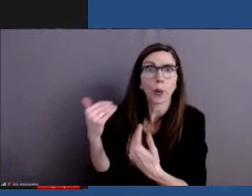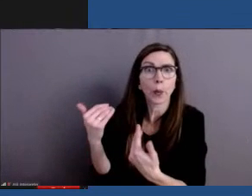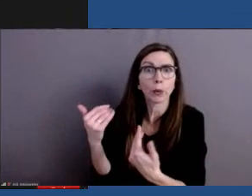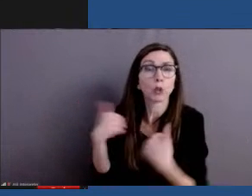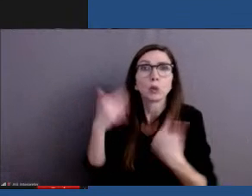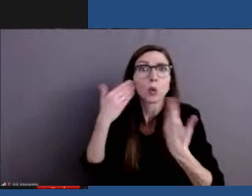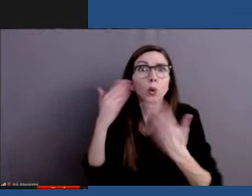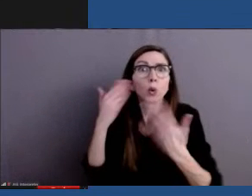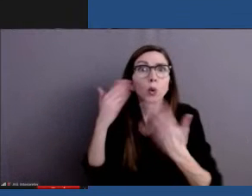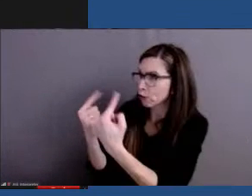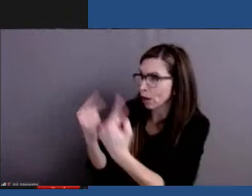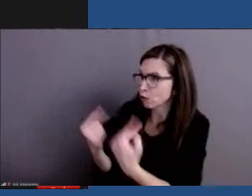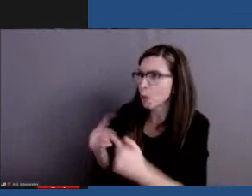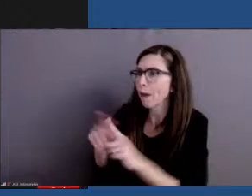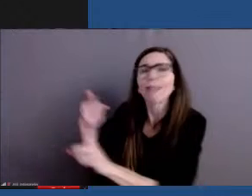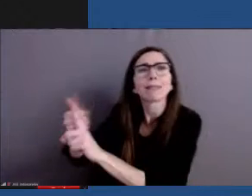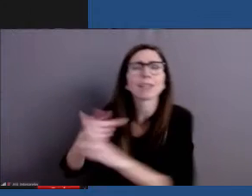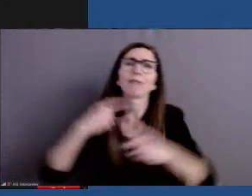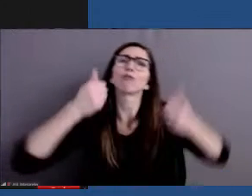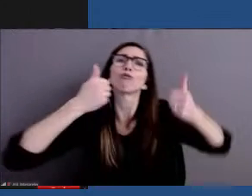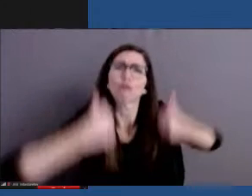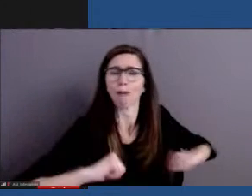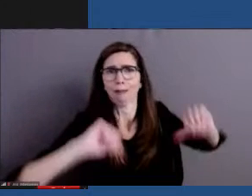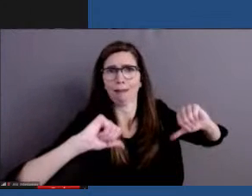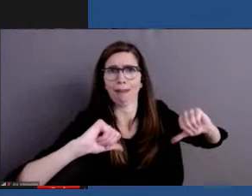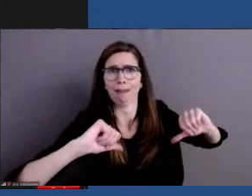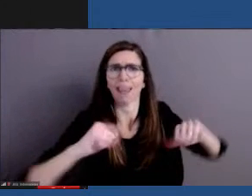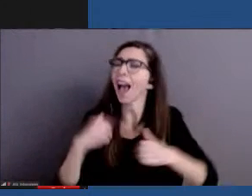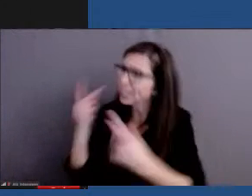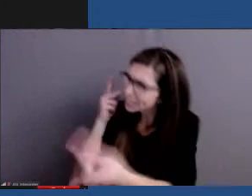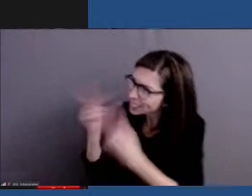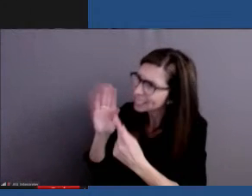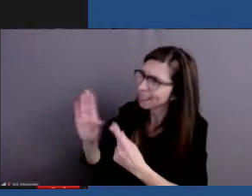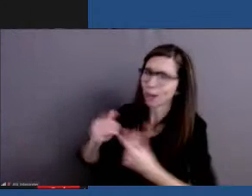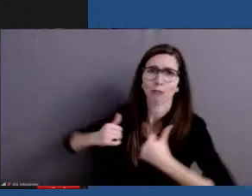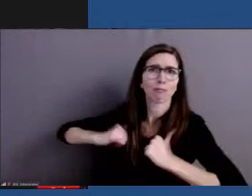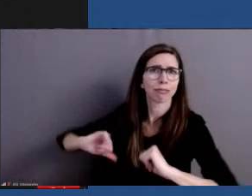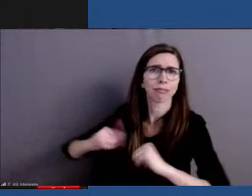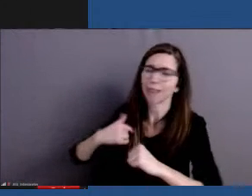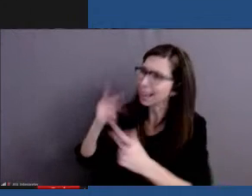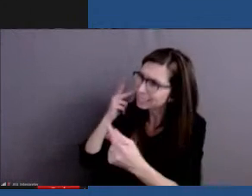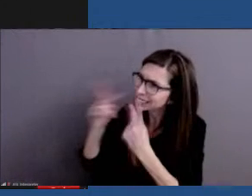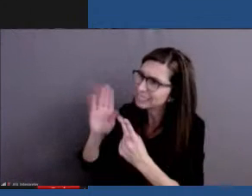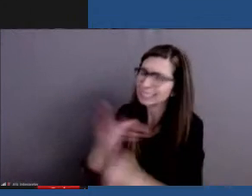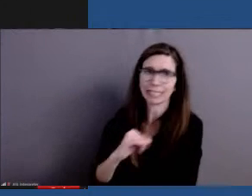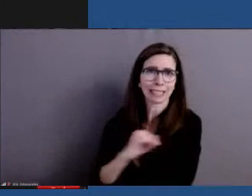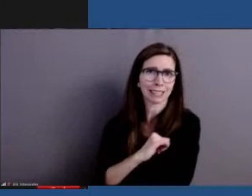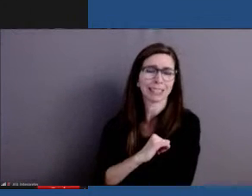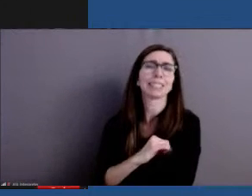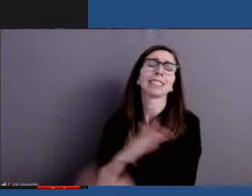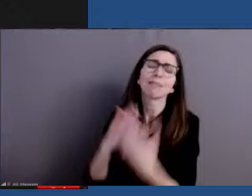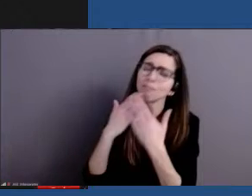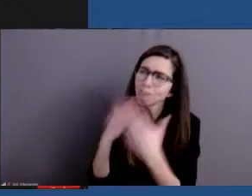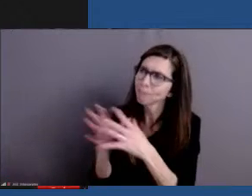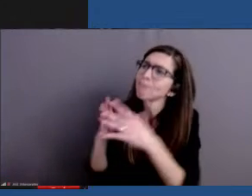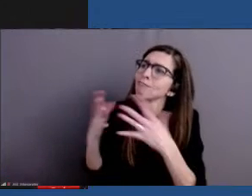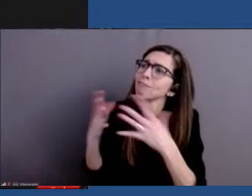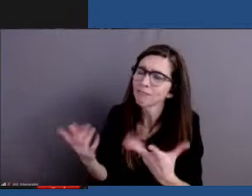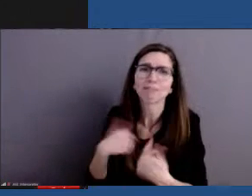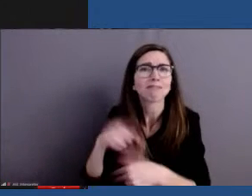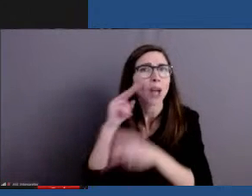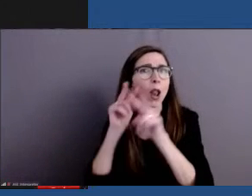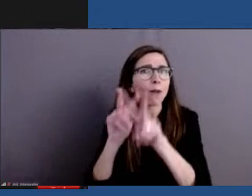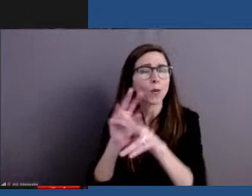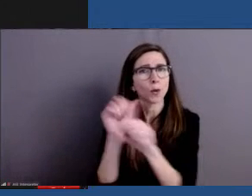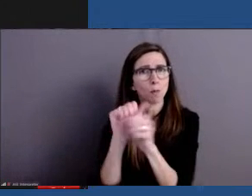to give us answers in the best way that they can. And I really look forward to working more closely with the city